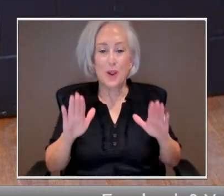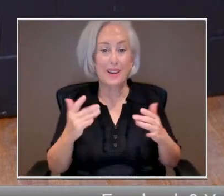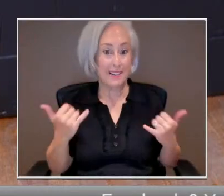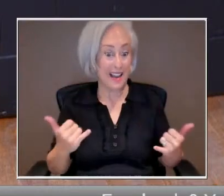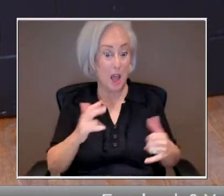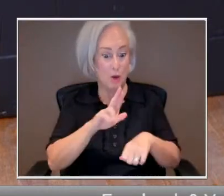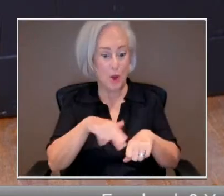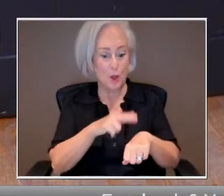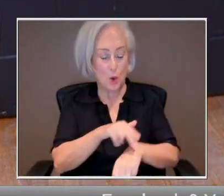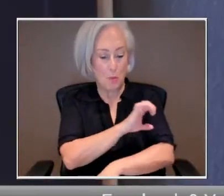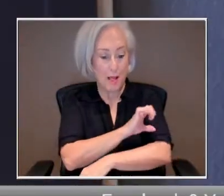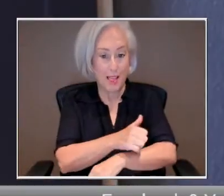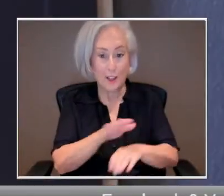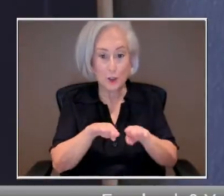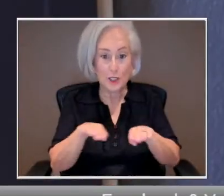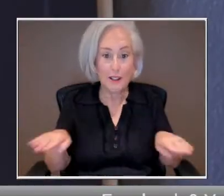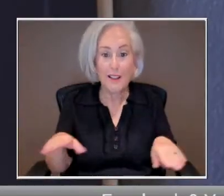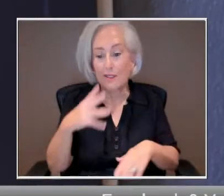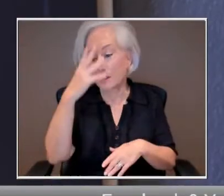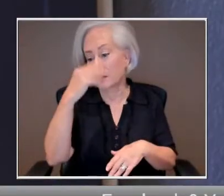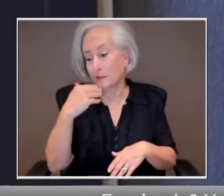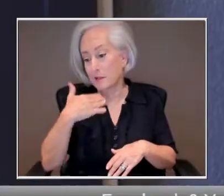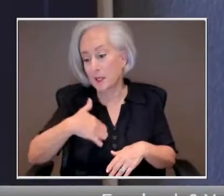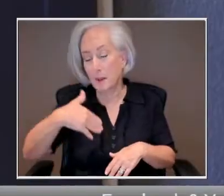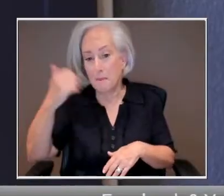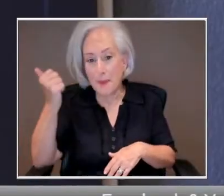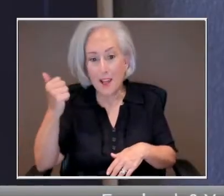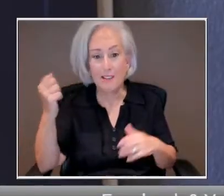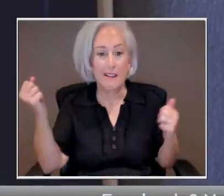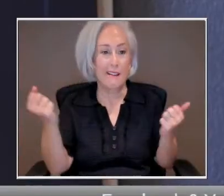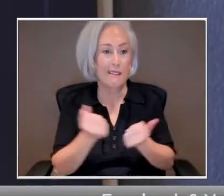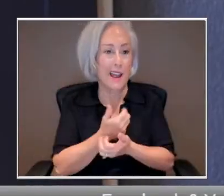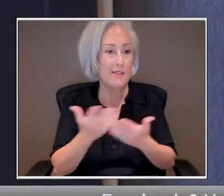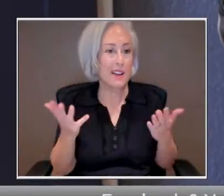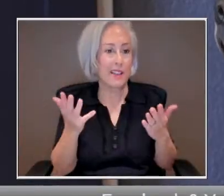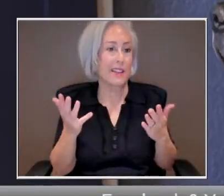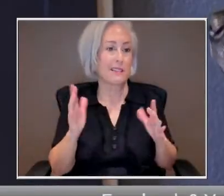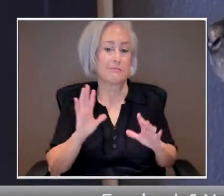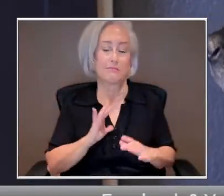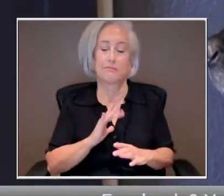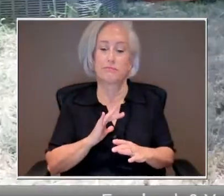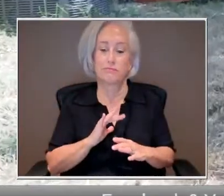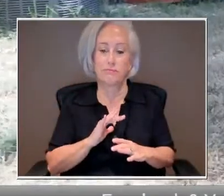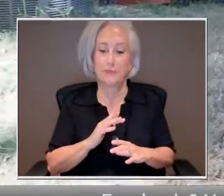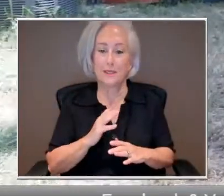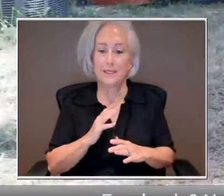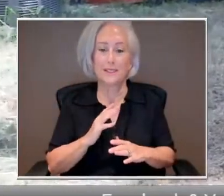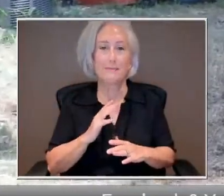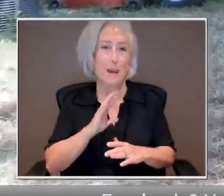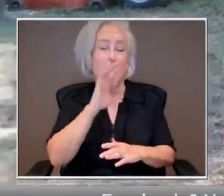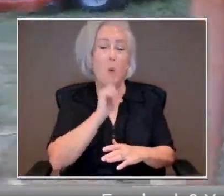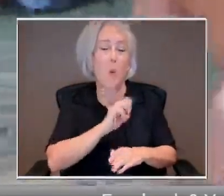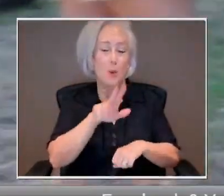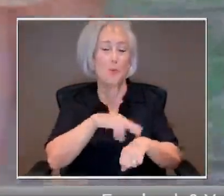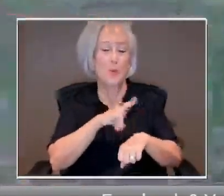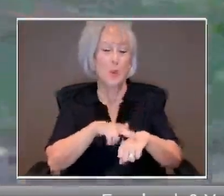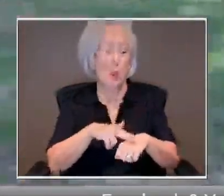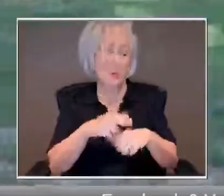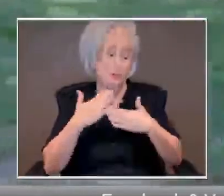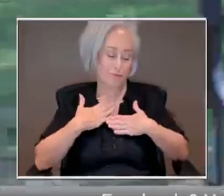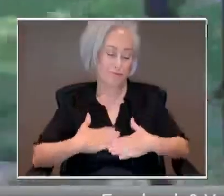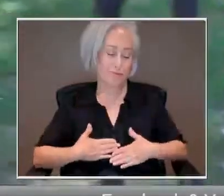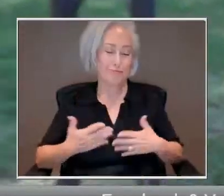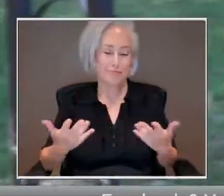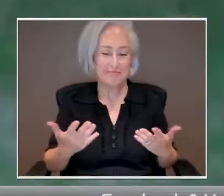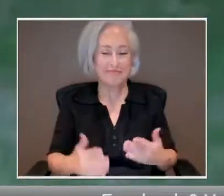again. I'm able to sleep better. Just all around, just more like my old normal self. And she's also made